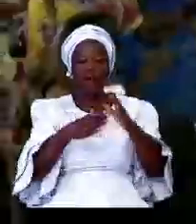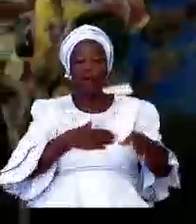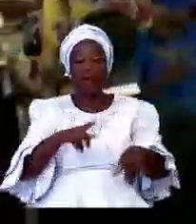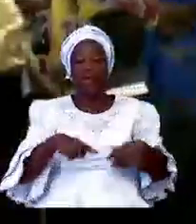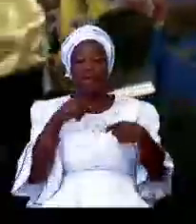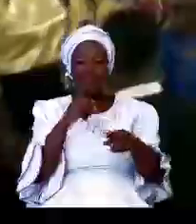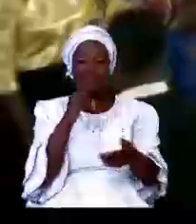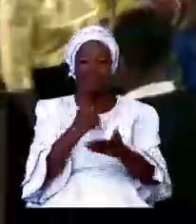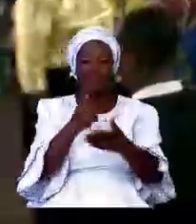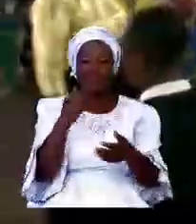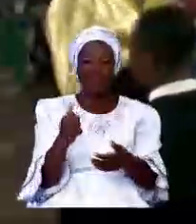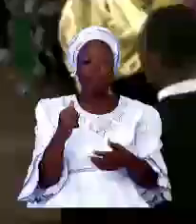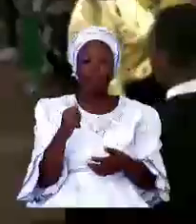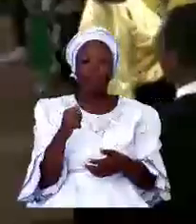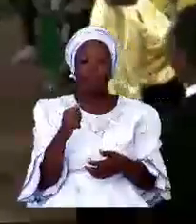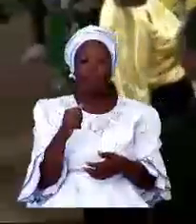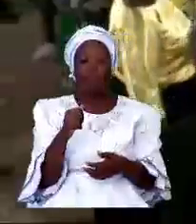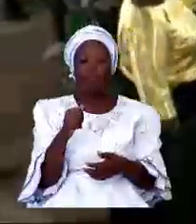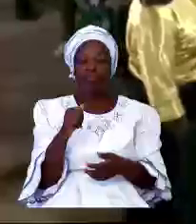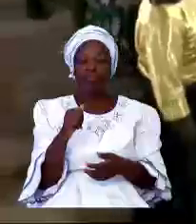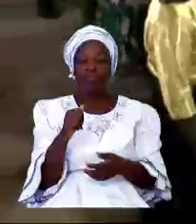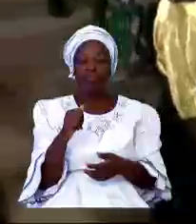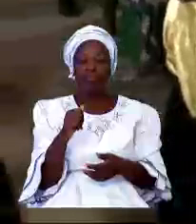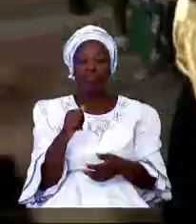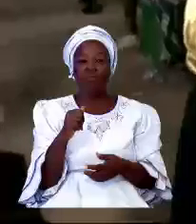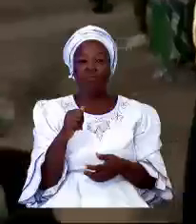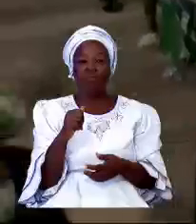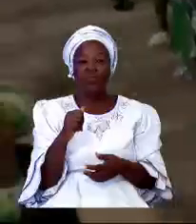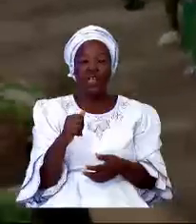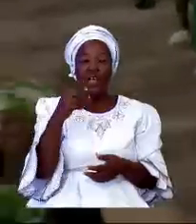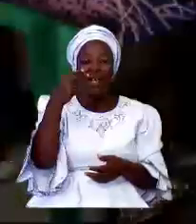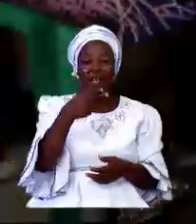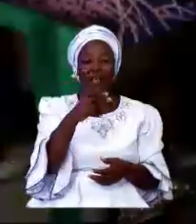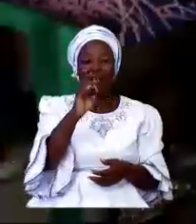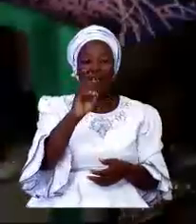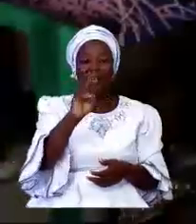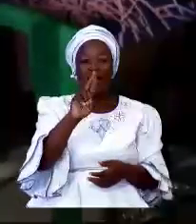Jezebel will not have the final say in my life.